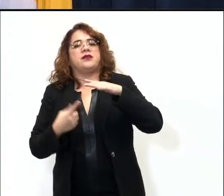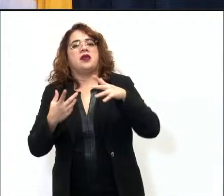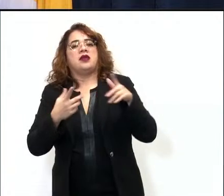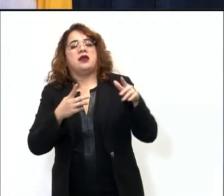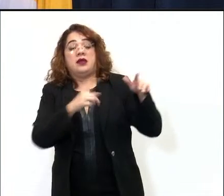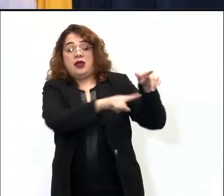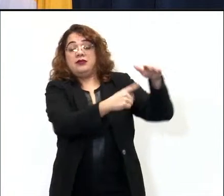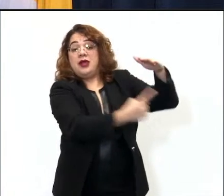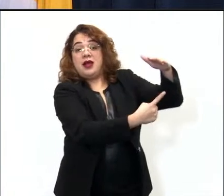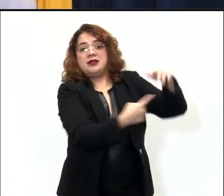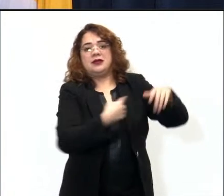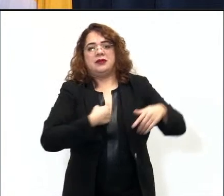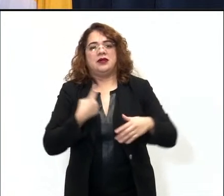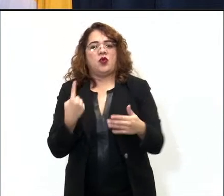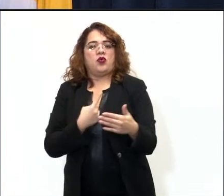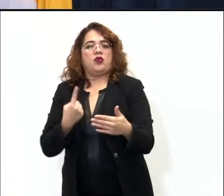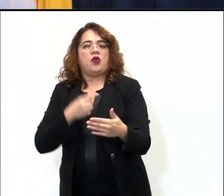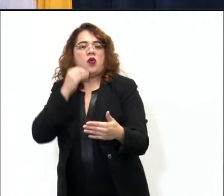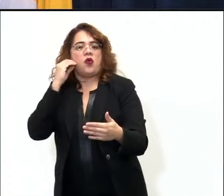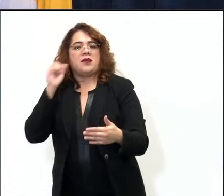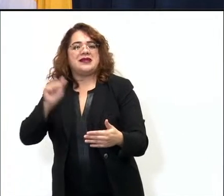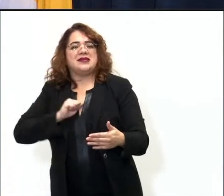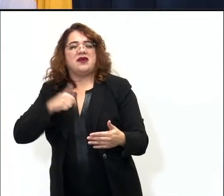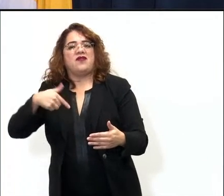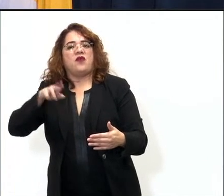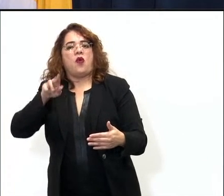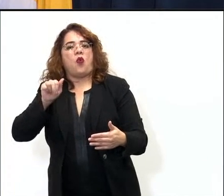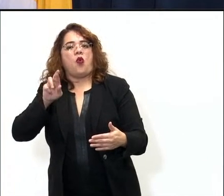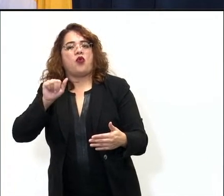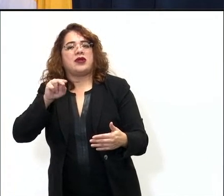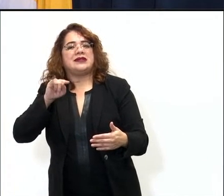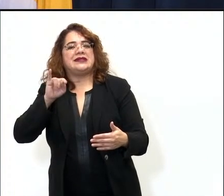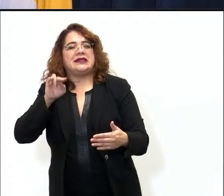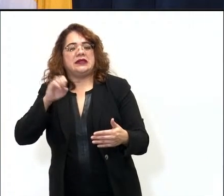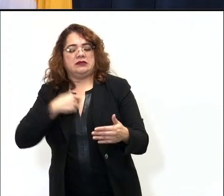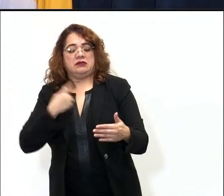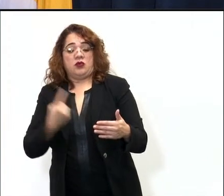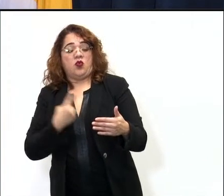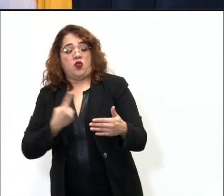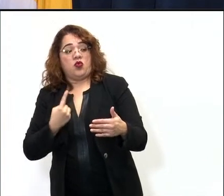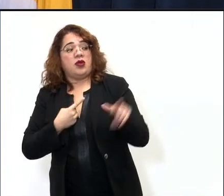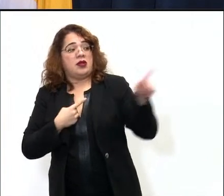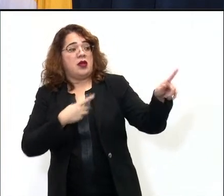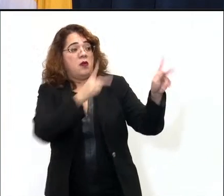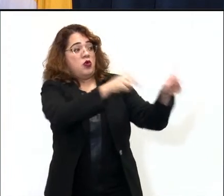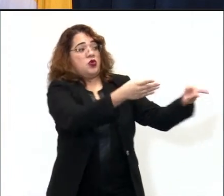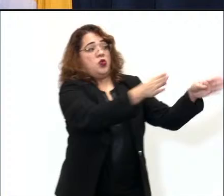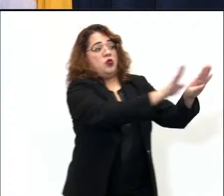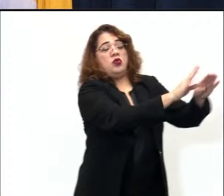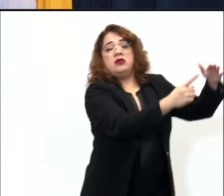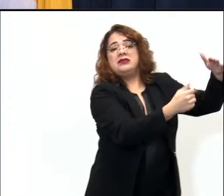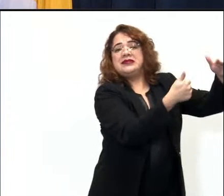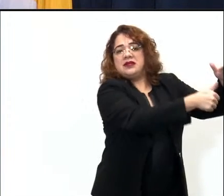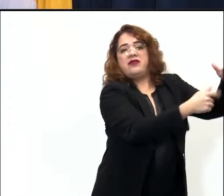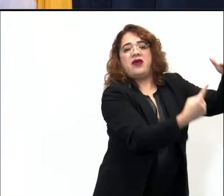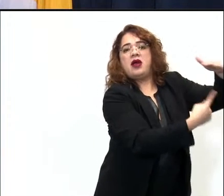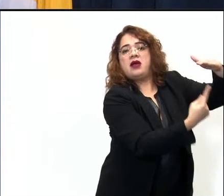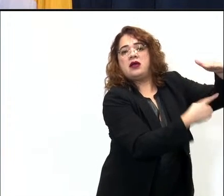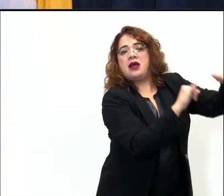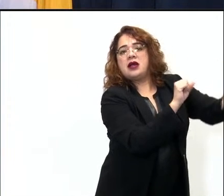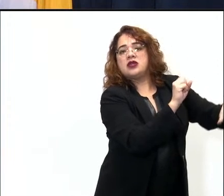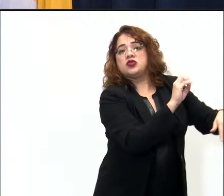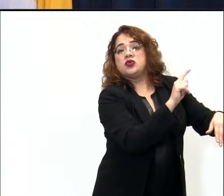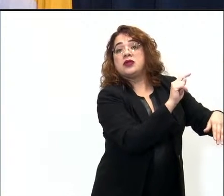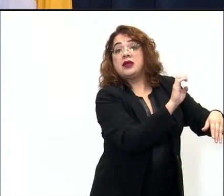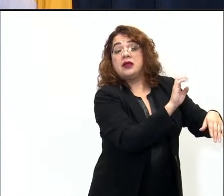Don't be out in the community. You only leave when it's essential, and that's pretty much for medical appointments. If you are a person who